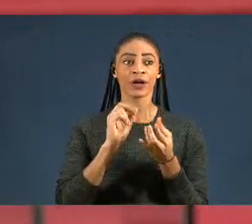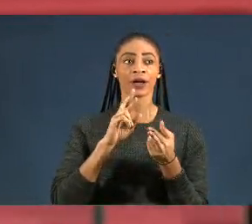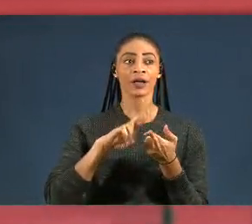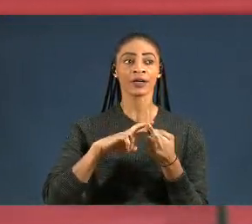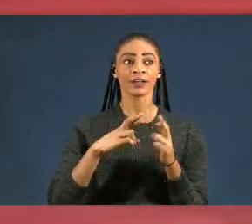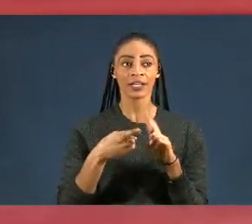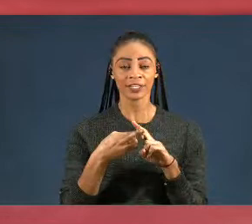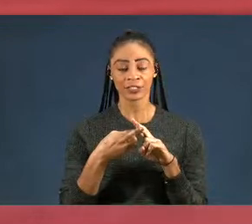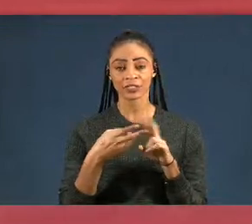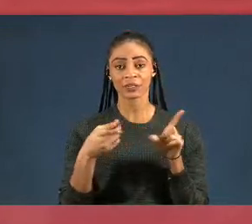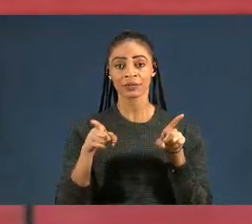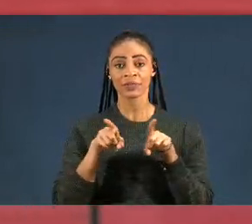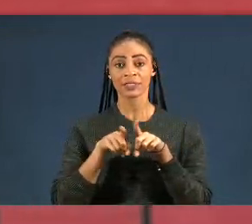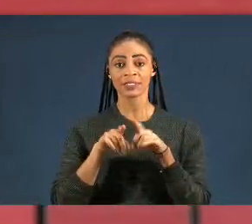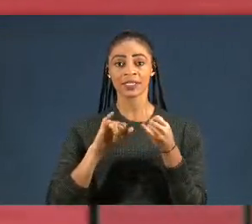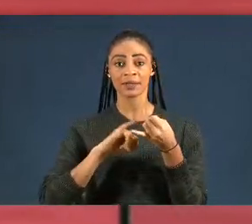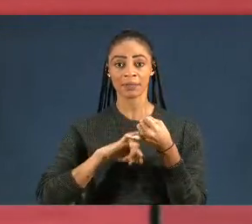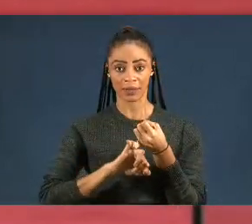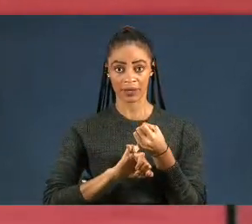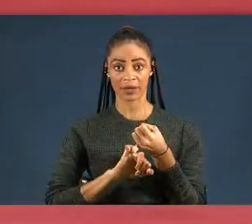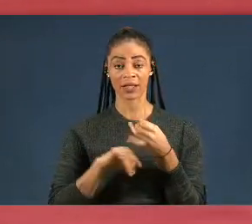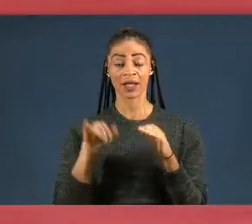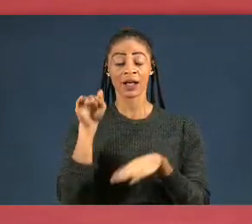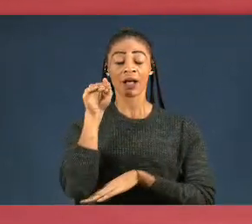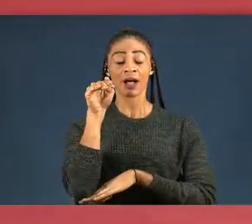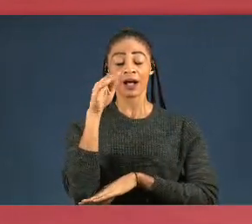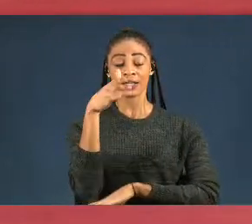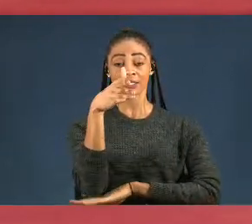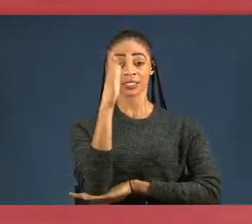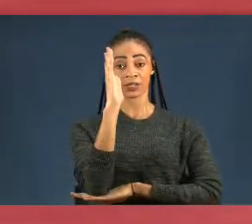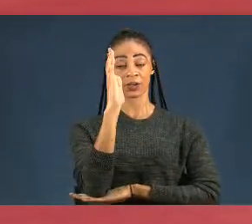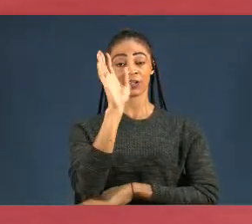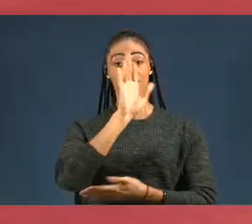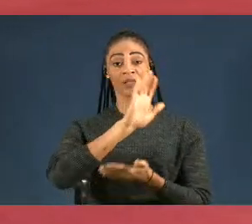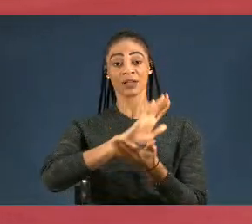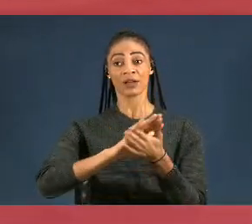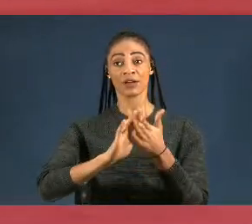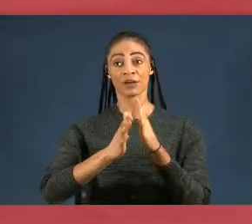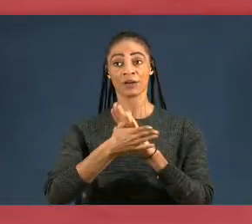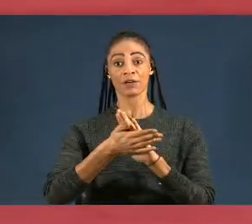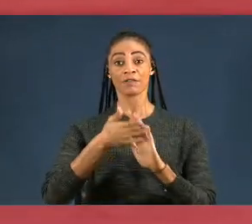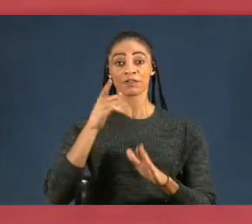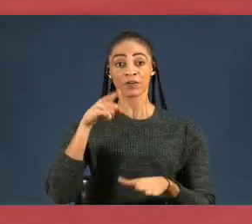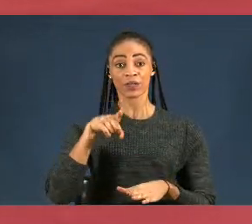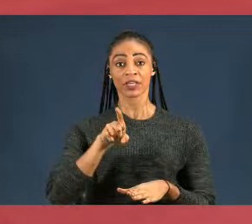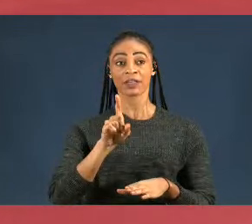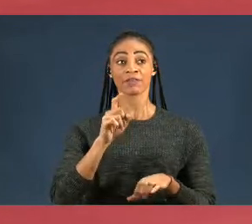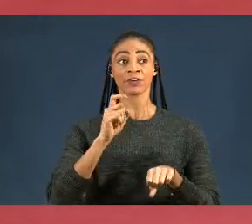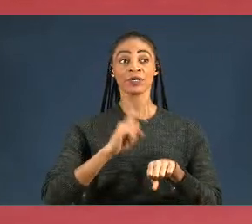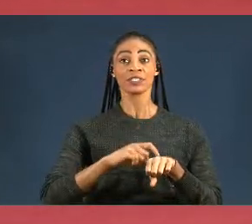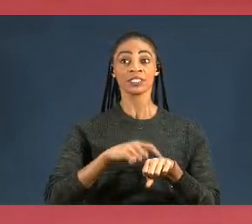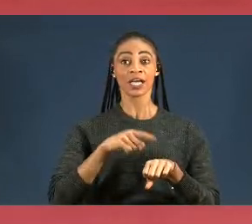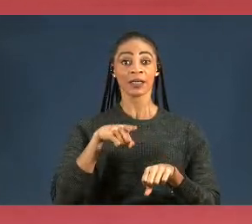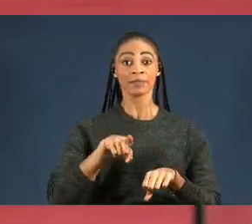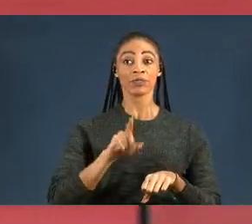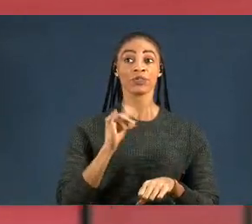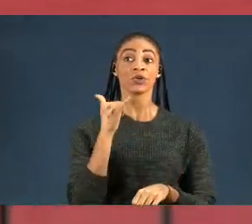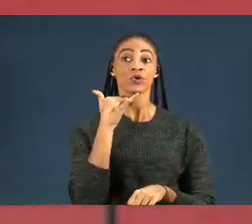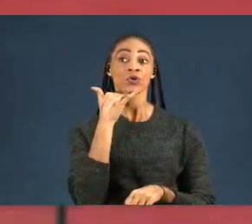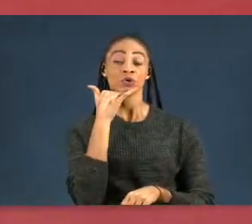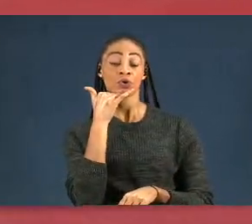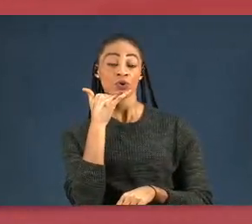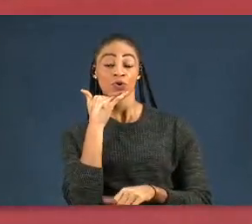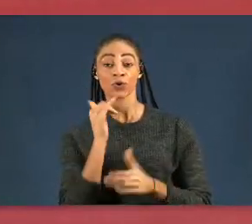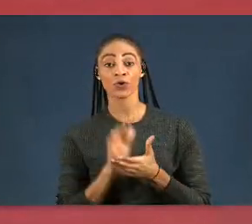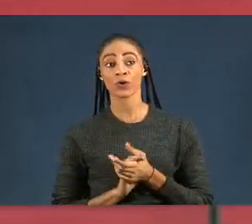your marriage. Ask the Lord to forgive you for when you didn't do things right. Ask the Lord to forgive you for